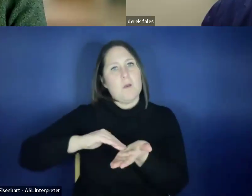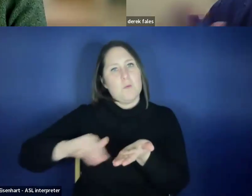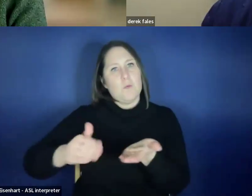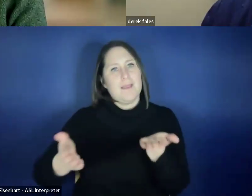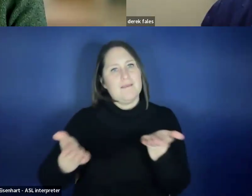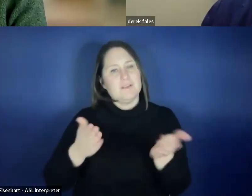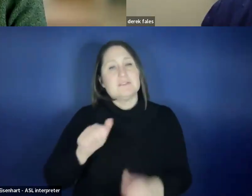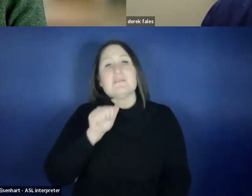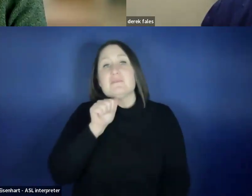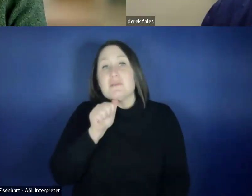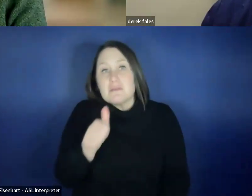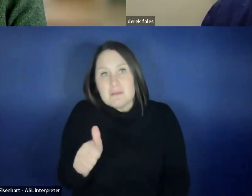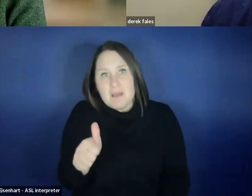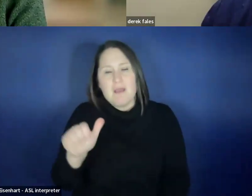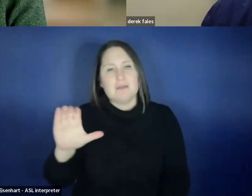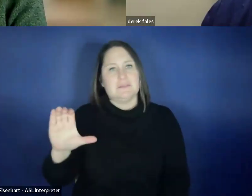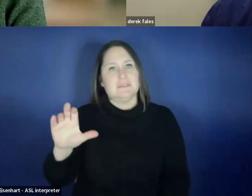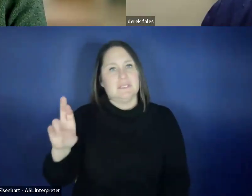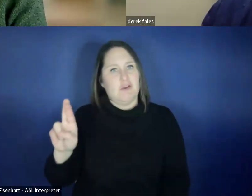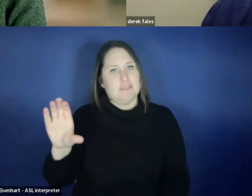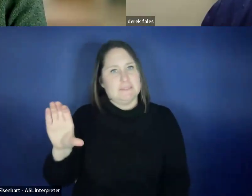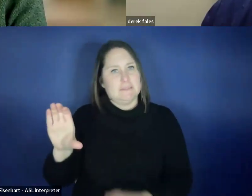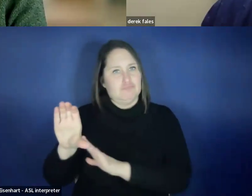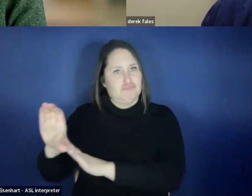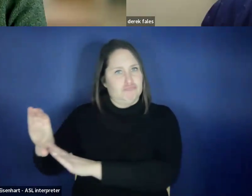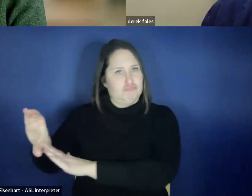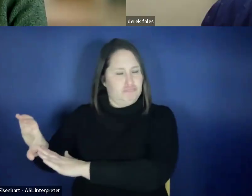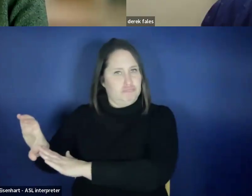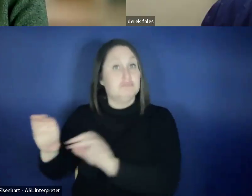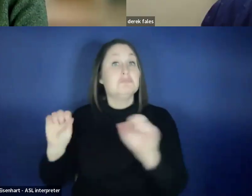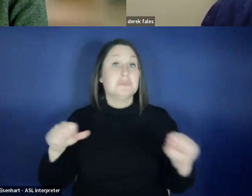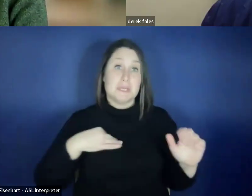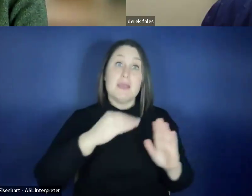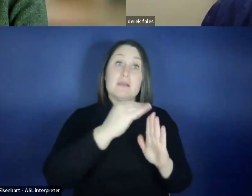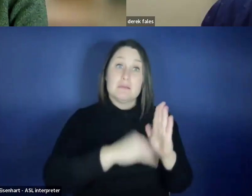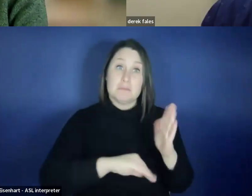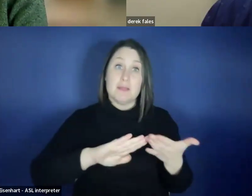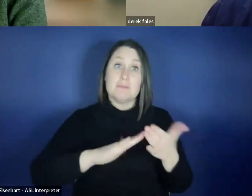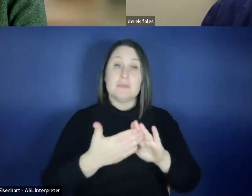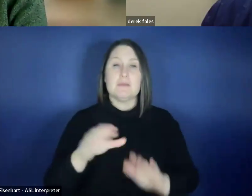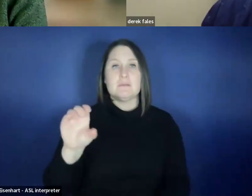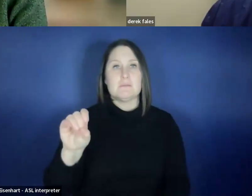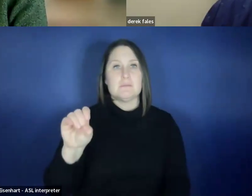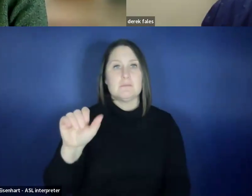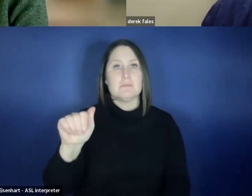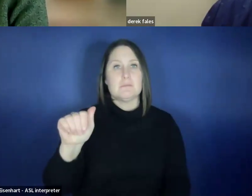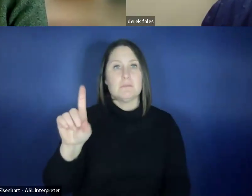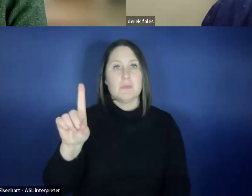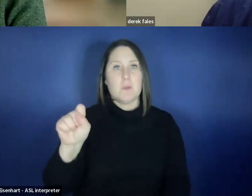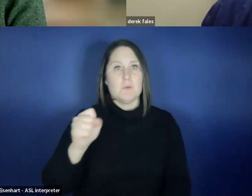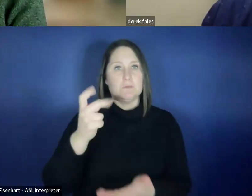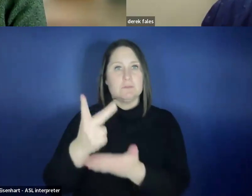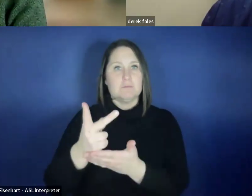that's not community resource coordination can apply to become an OADS approved provider and